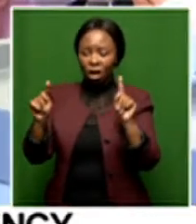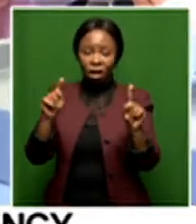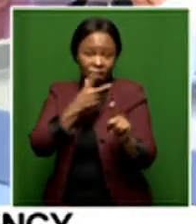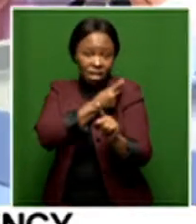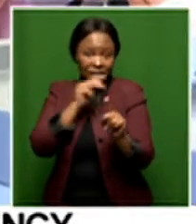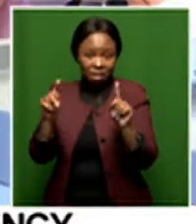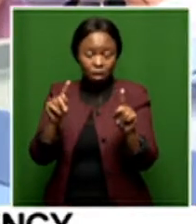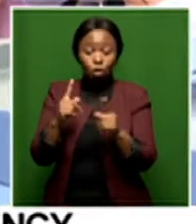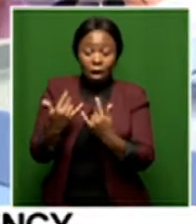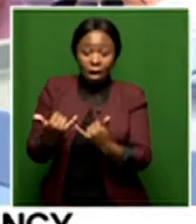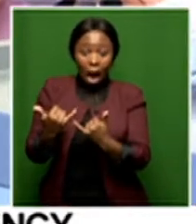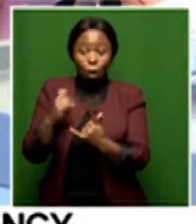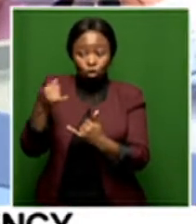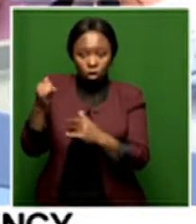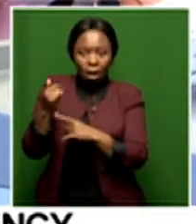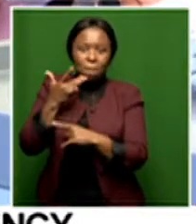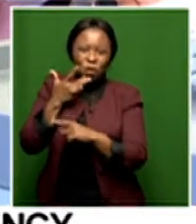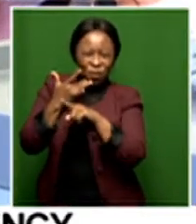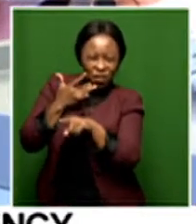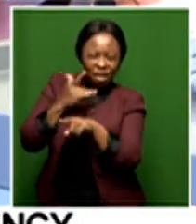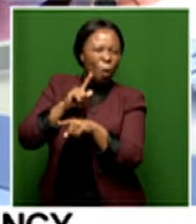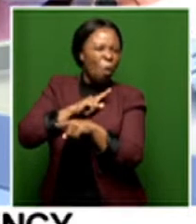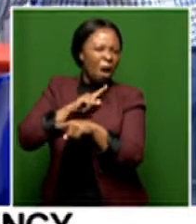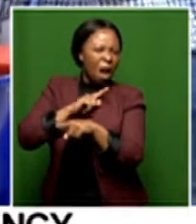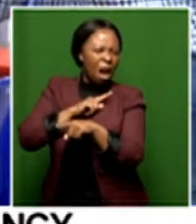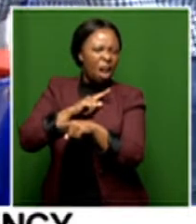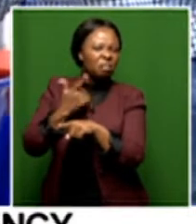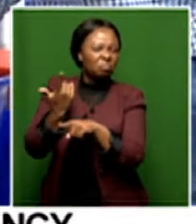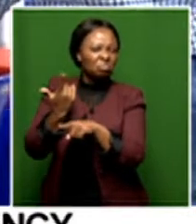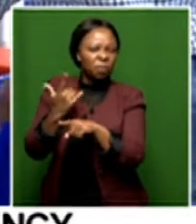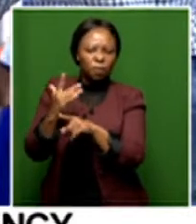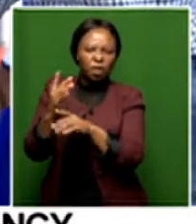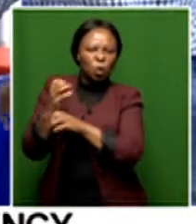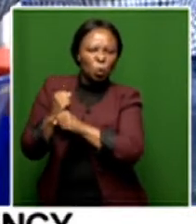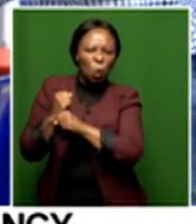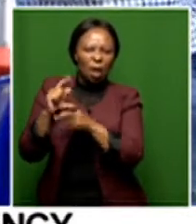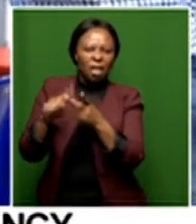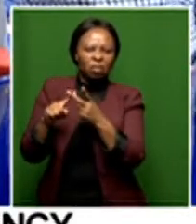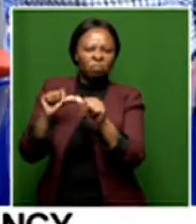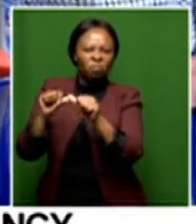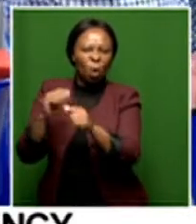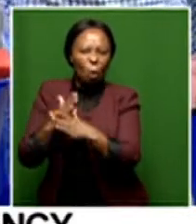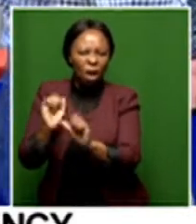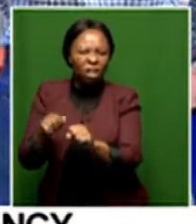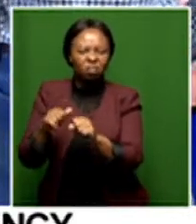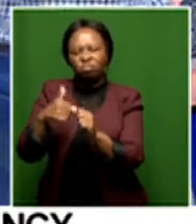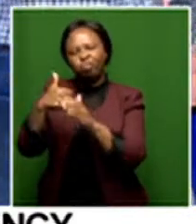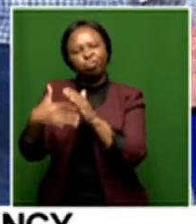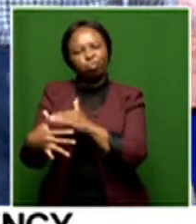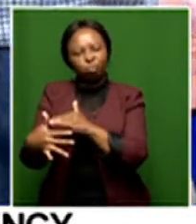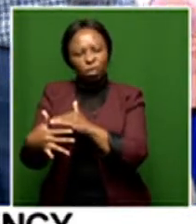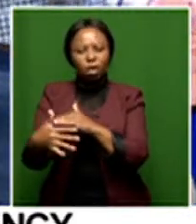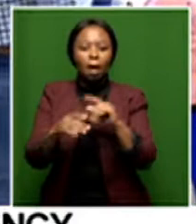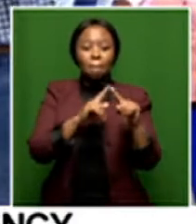Johnson & Johnson is the preferred vaccine because of the storage, the efficacy, all of these kind of things.